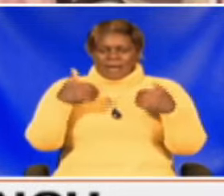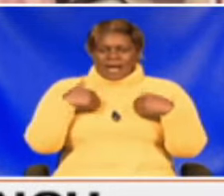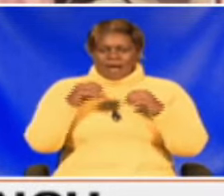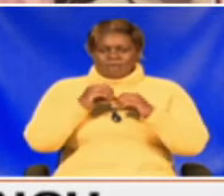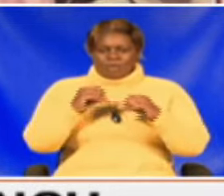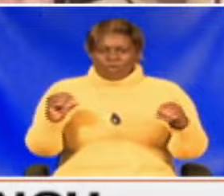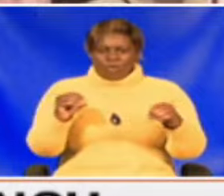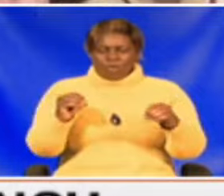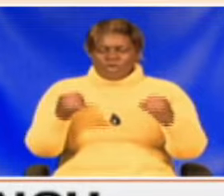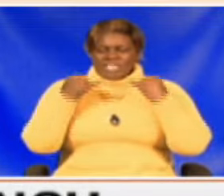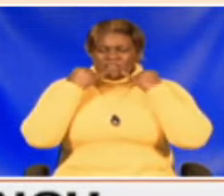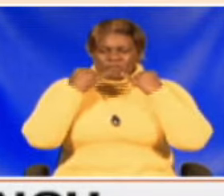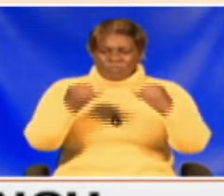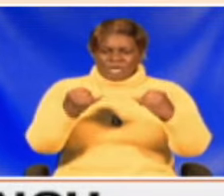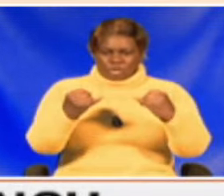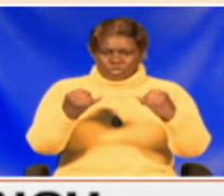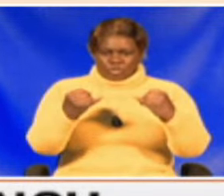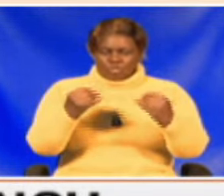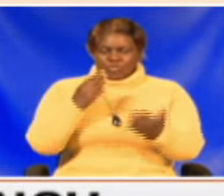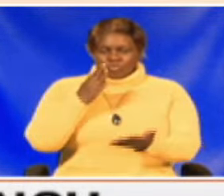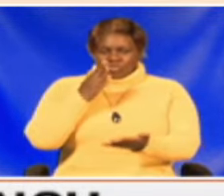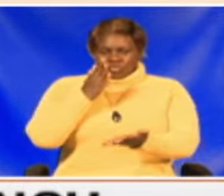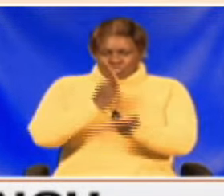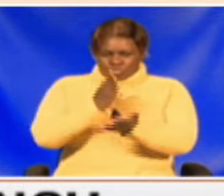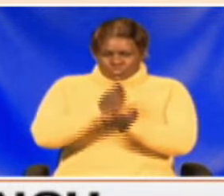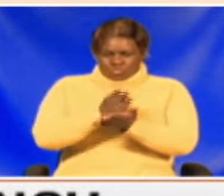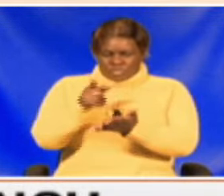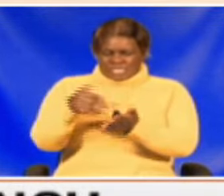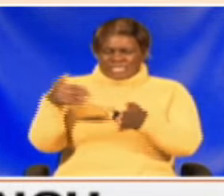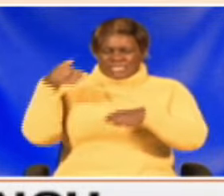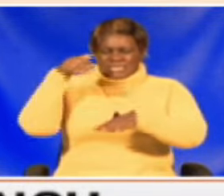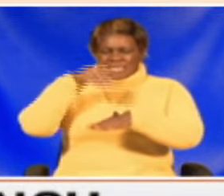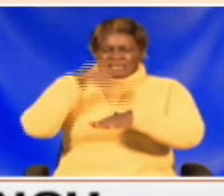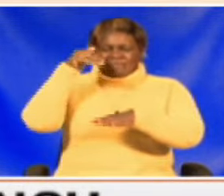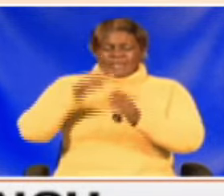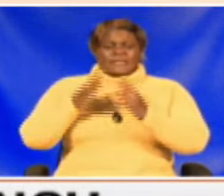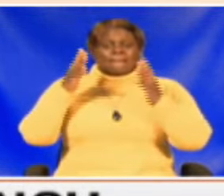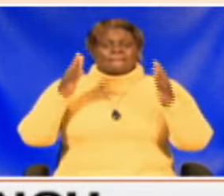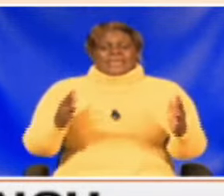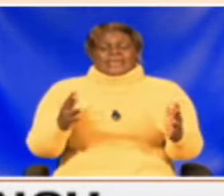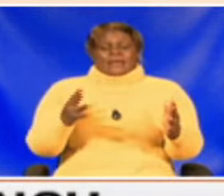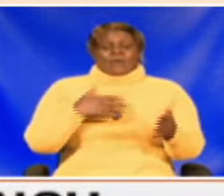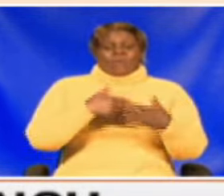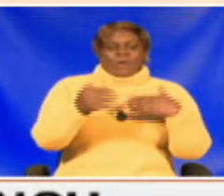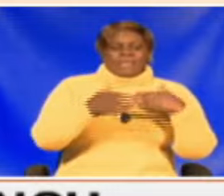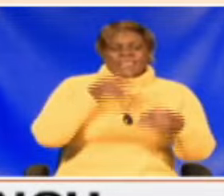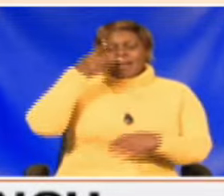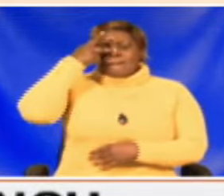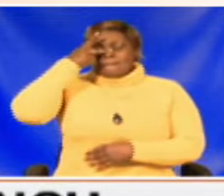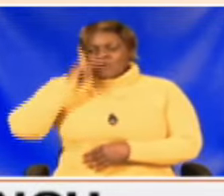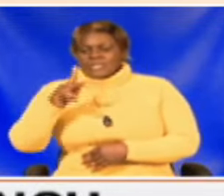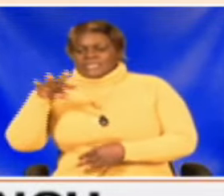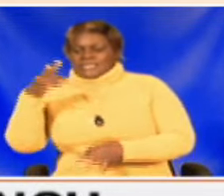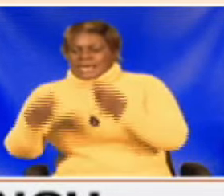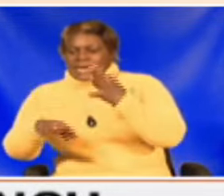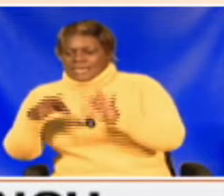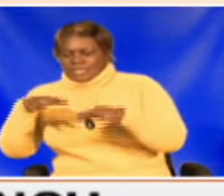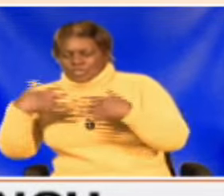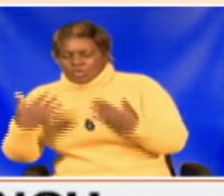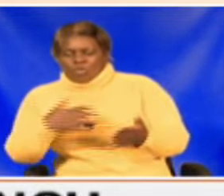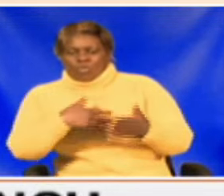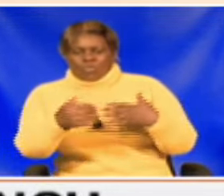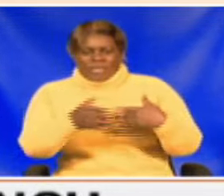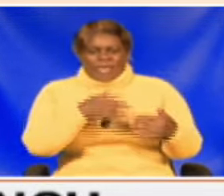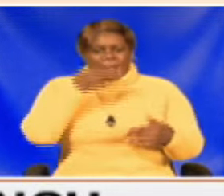timely data, it becomes a major setback, whether it is policy analysis and whether it's